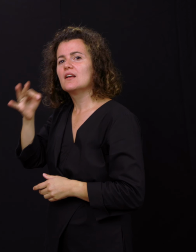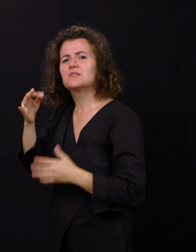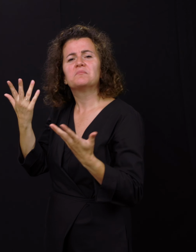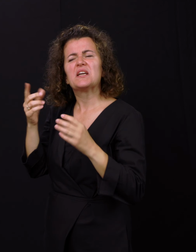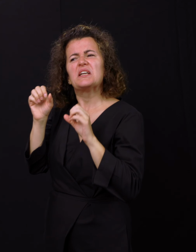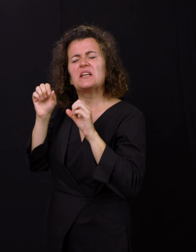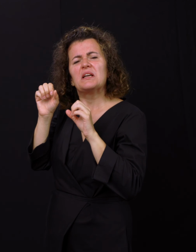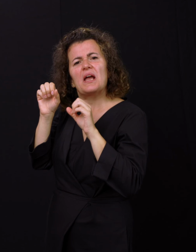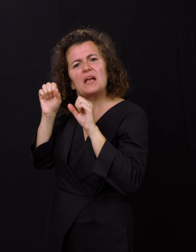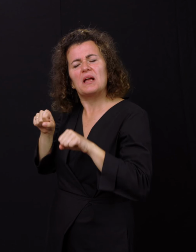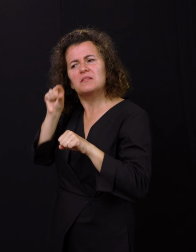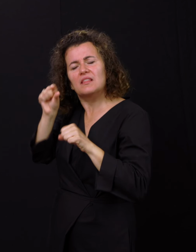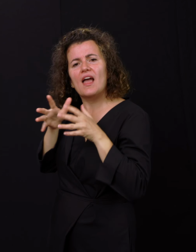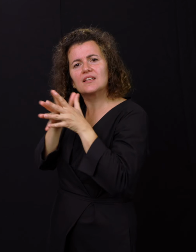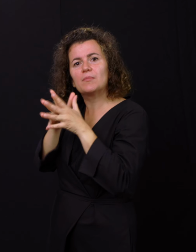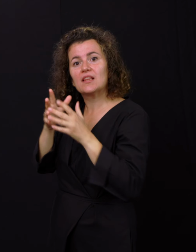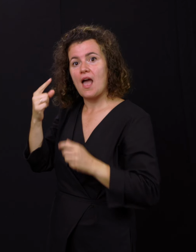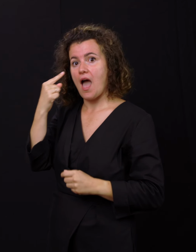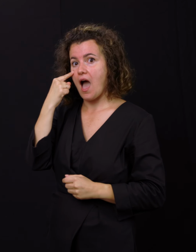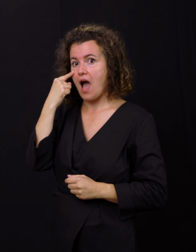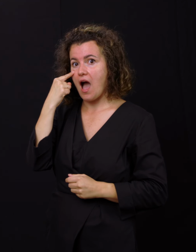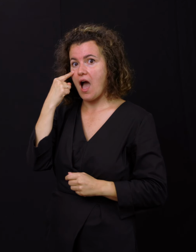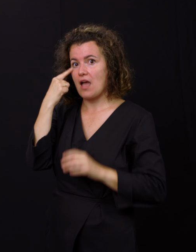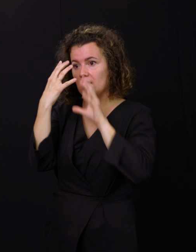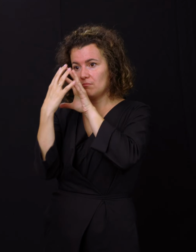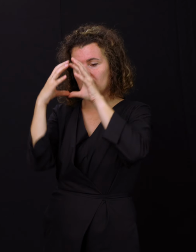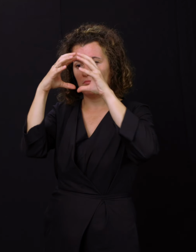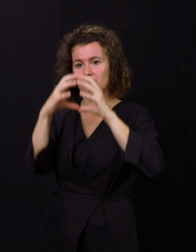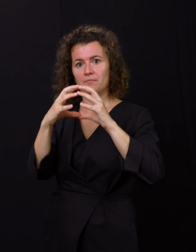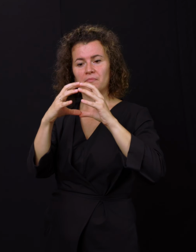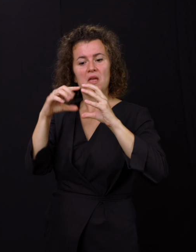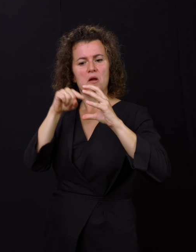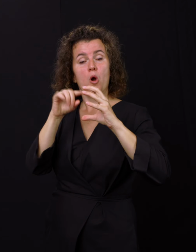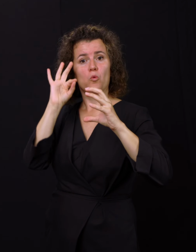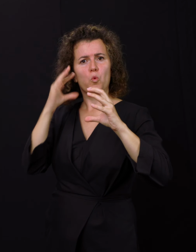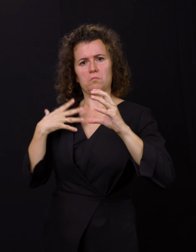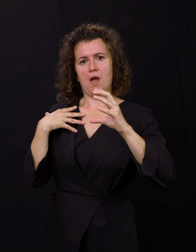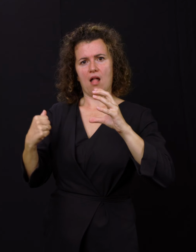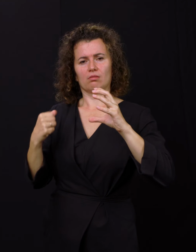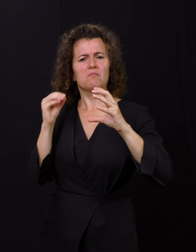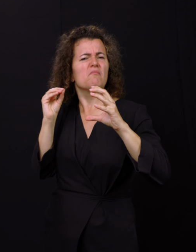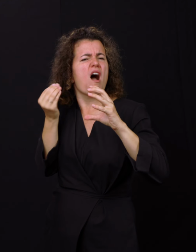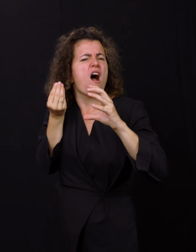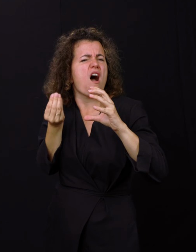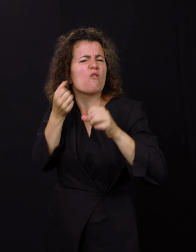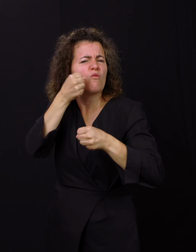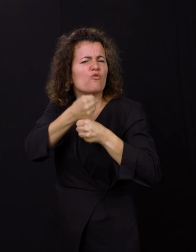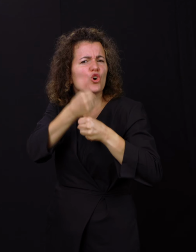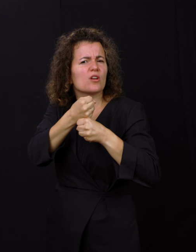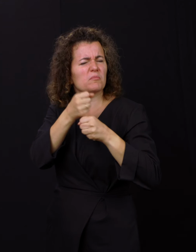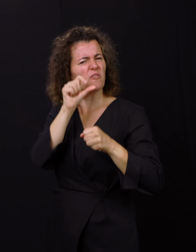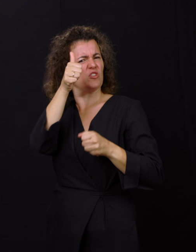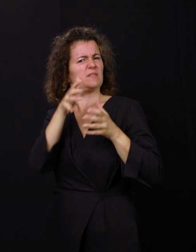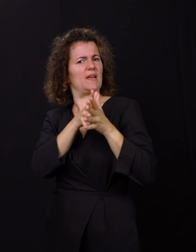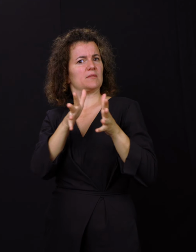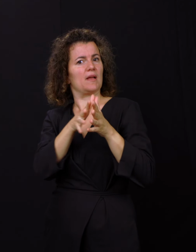in Usher syndrome patients, we should start off by looking at the healthy situation, because the eye is quite a complex organ, isn't it?